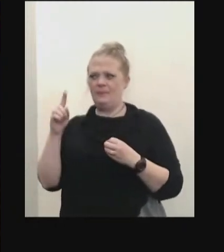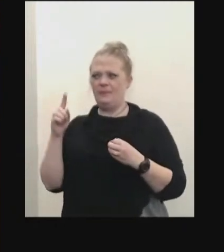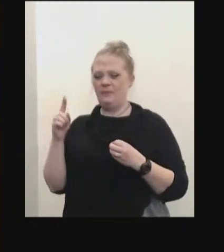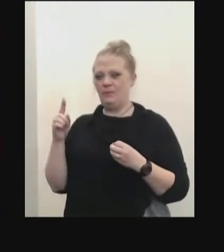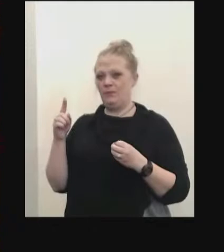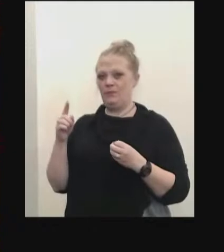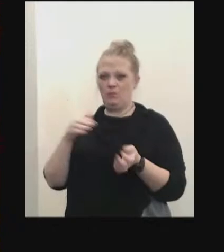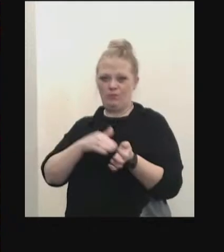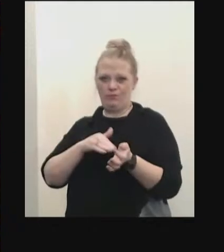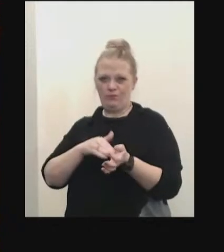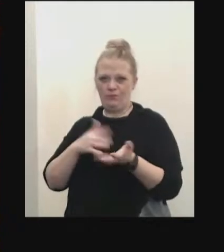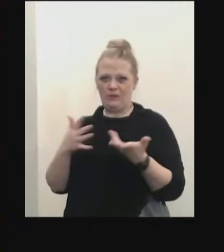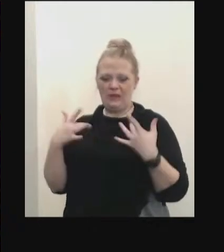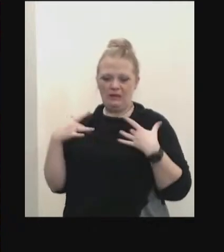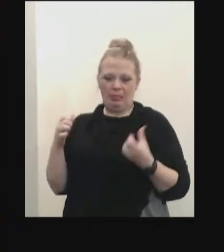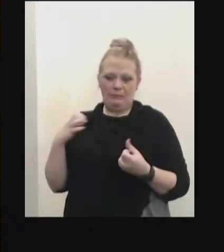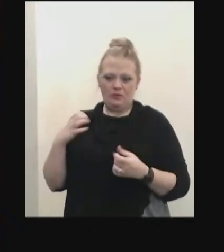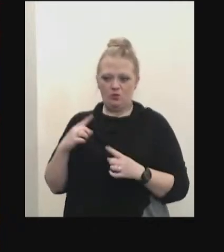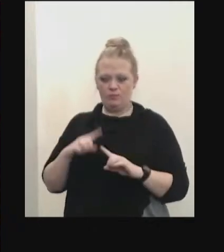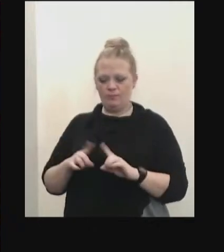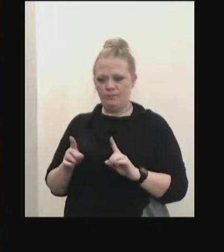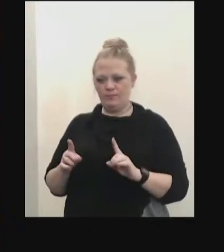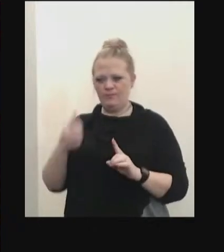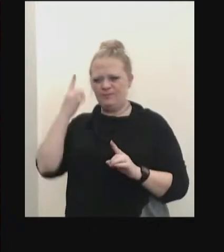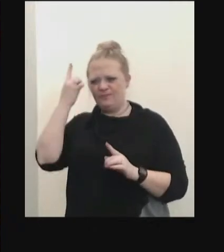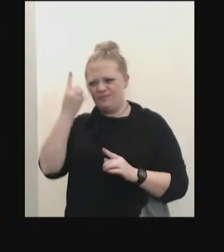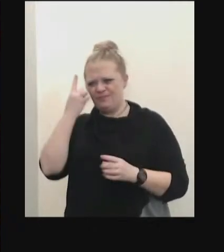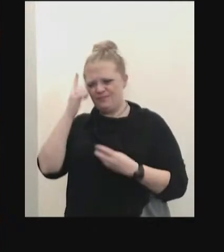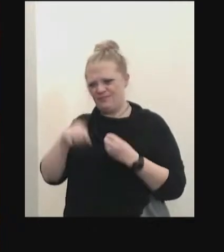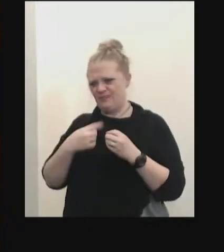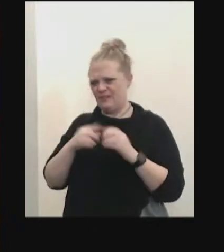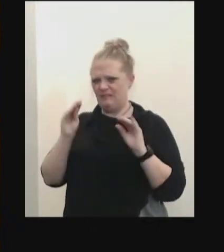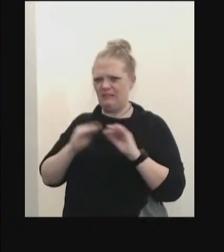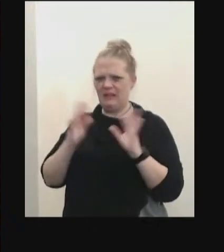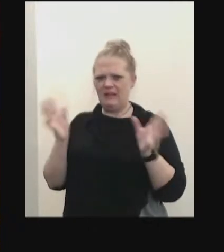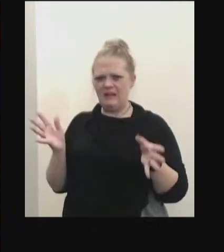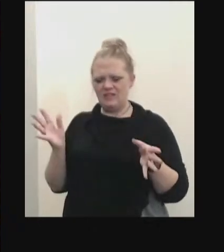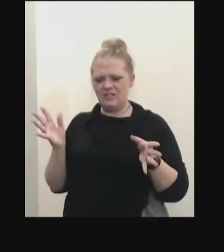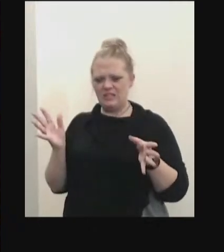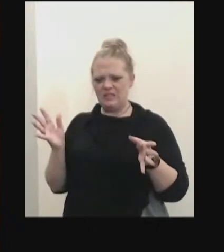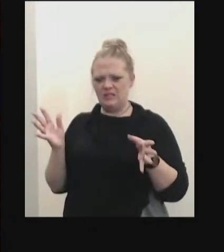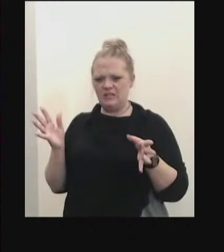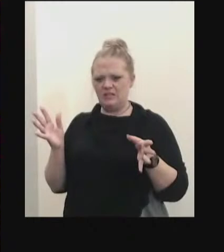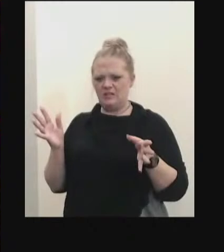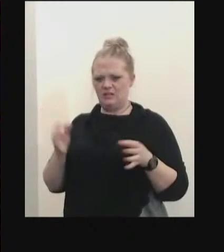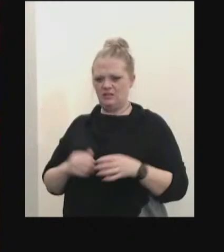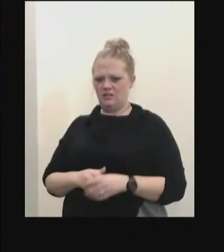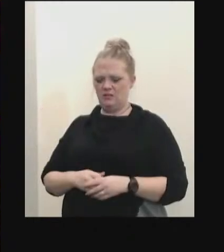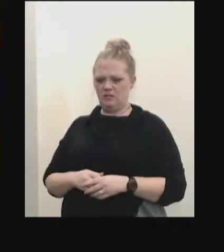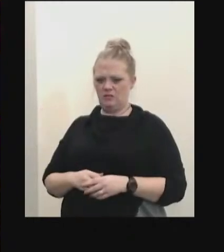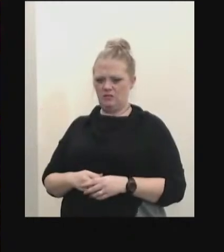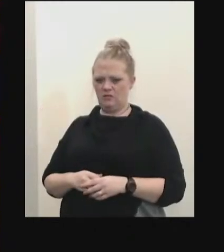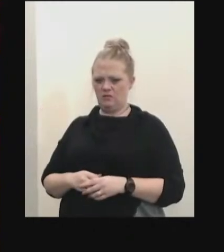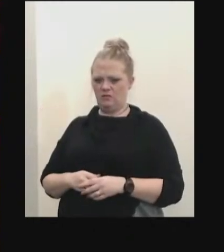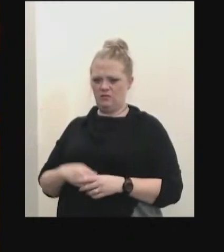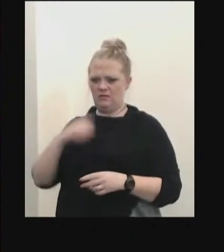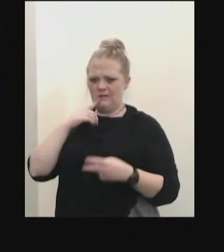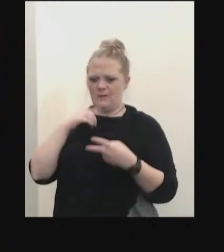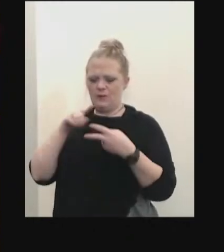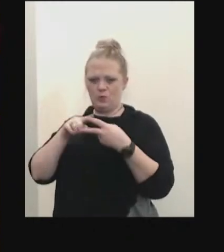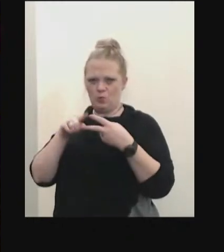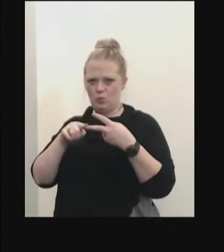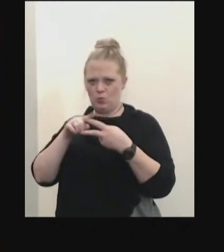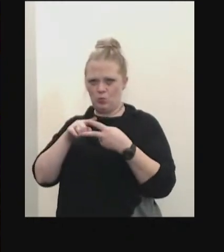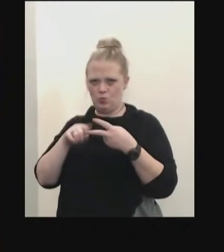But I'm wondering about, obviously, there's not only two outcomes of COVID, right? There's not